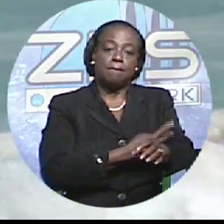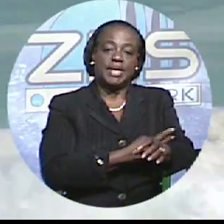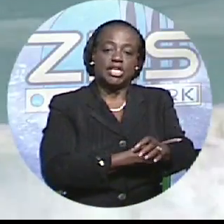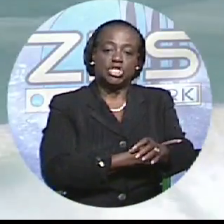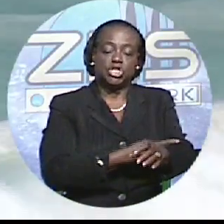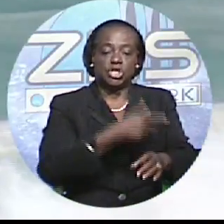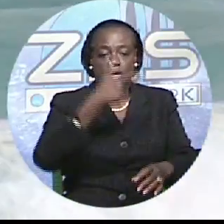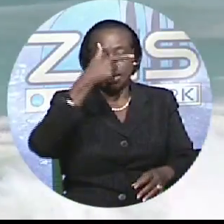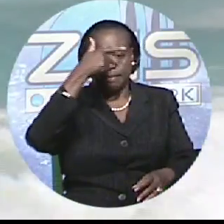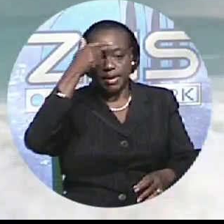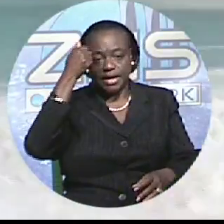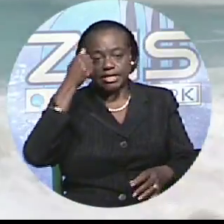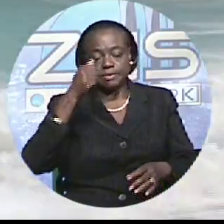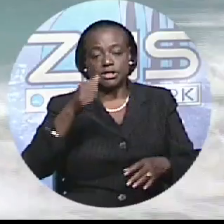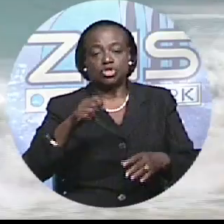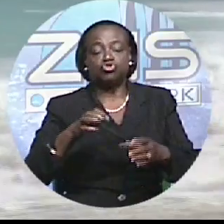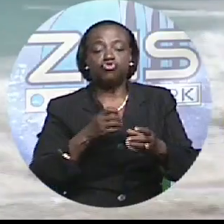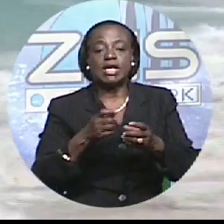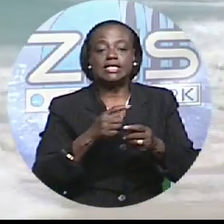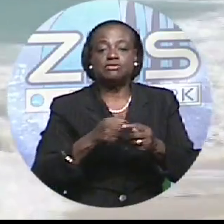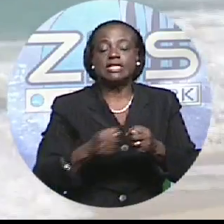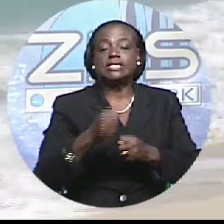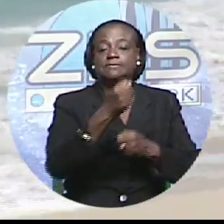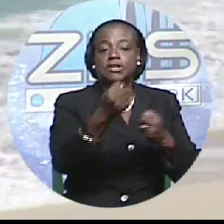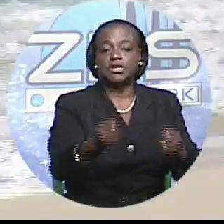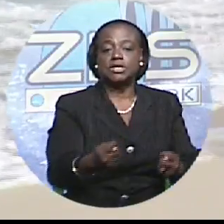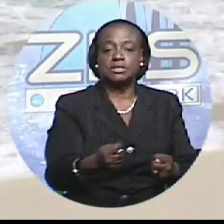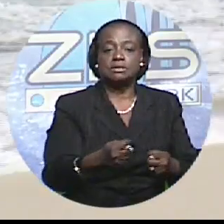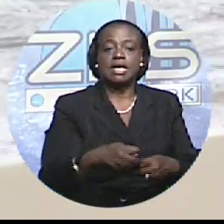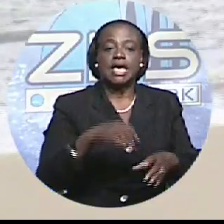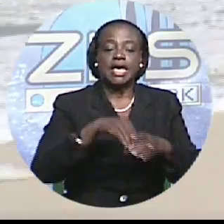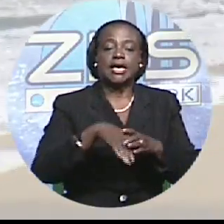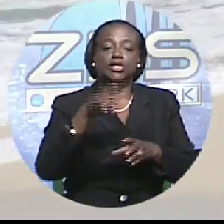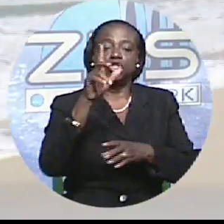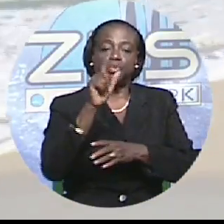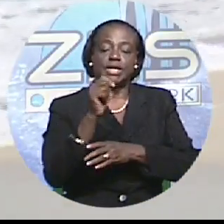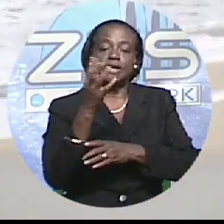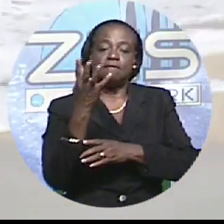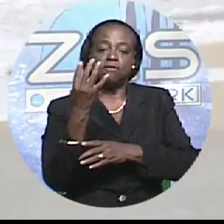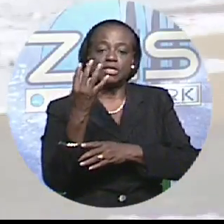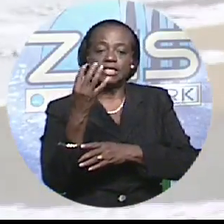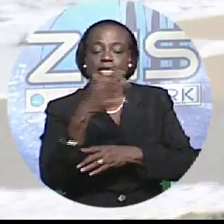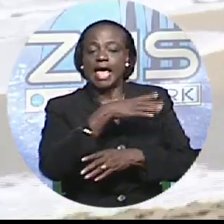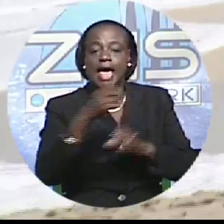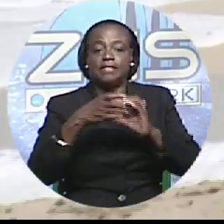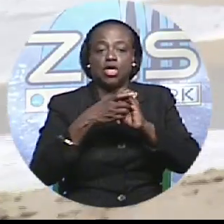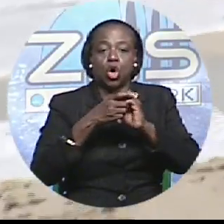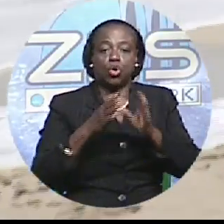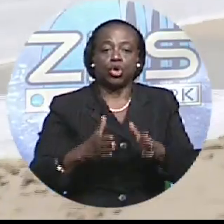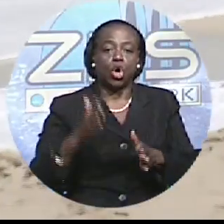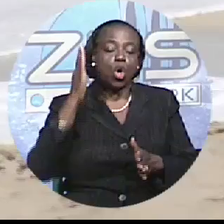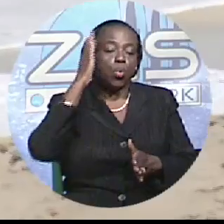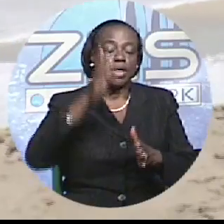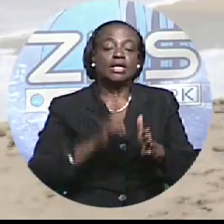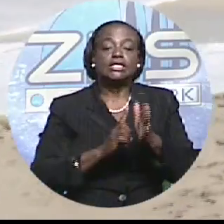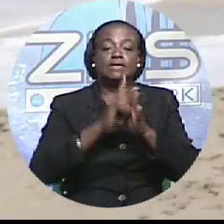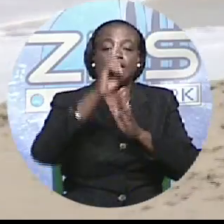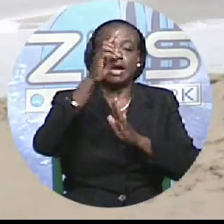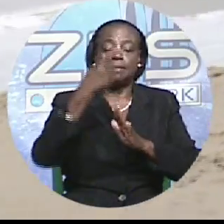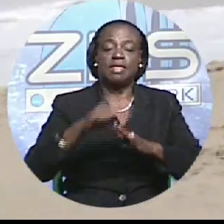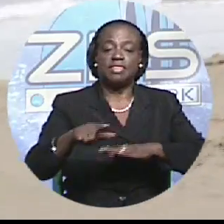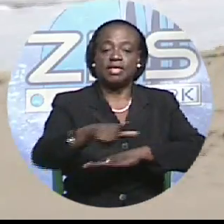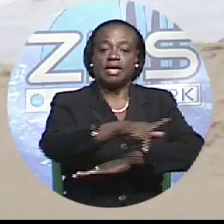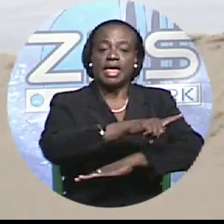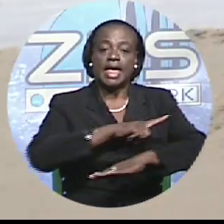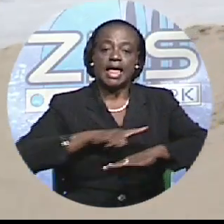Access Industries in 2014. The statement notes that the owner intends to develop the property and goes on to read that stakeholders